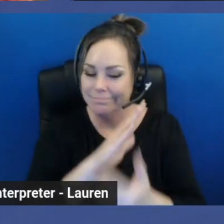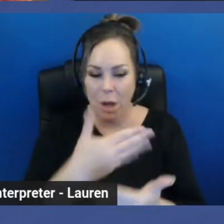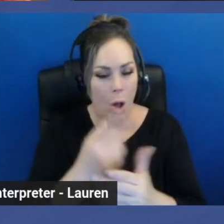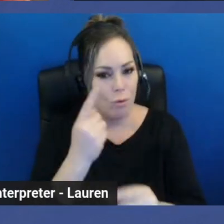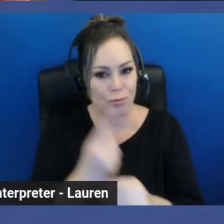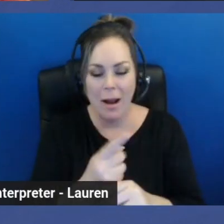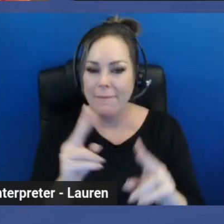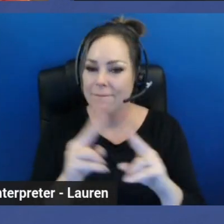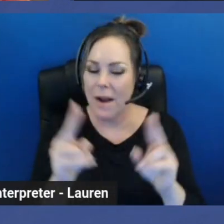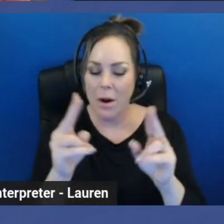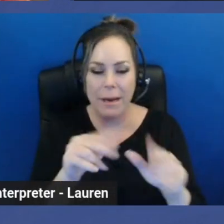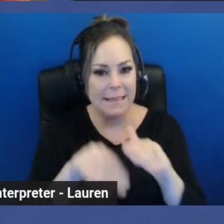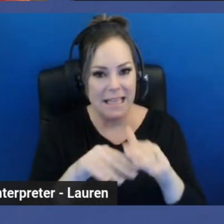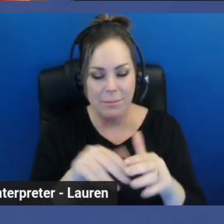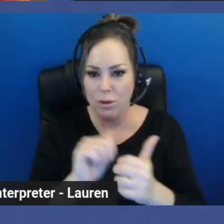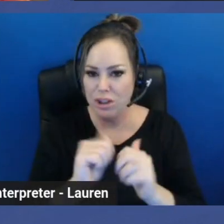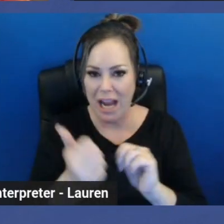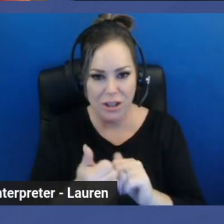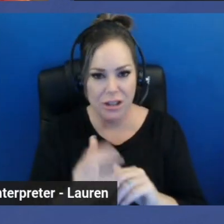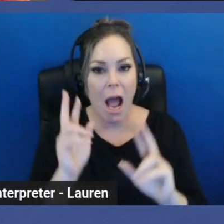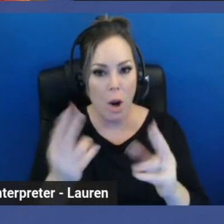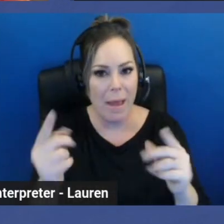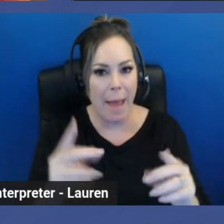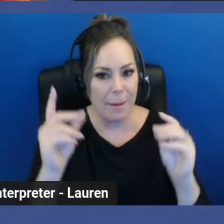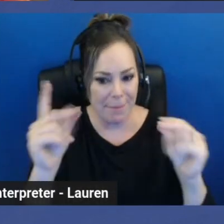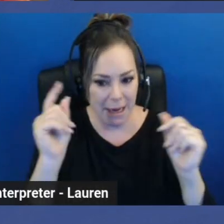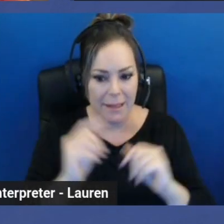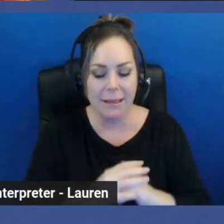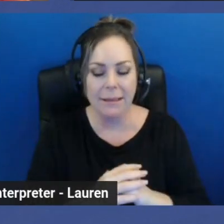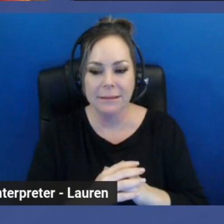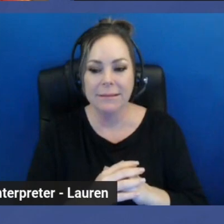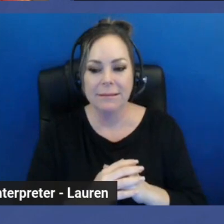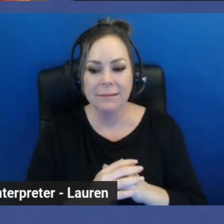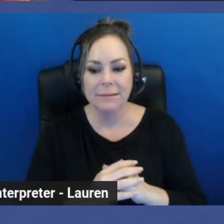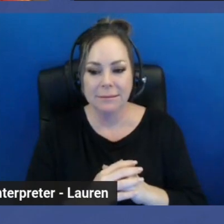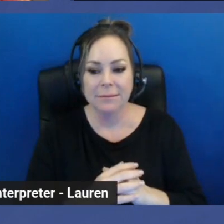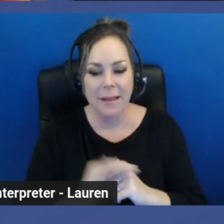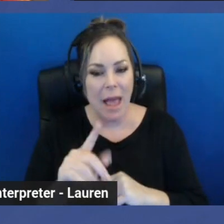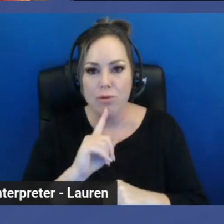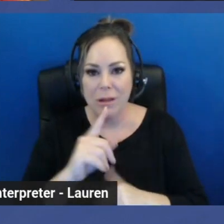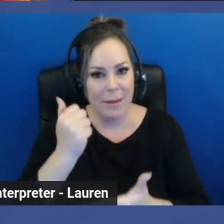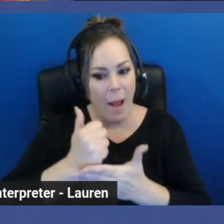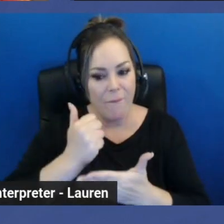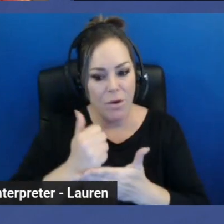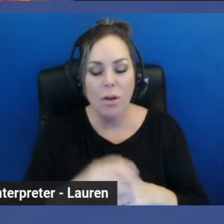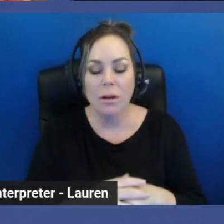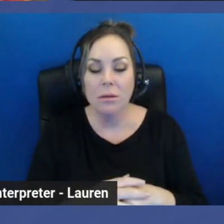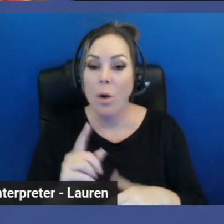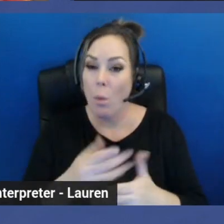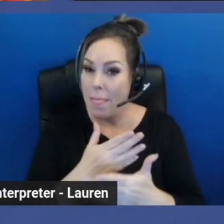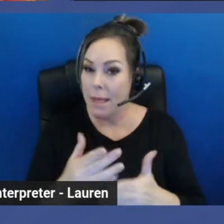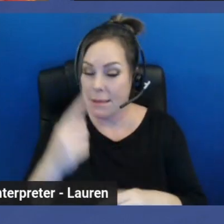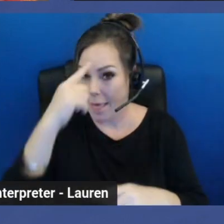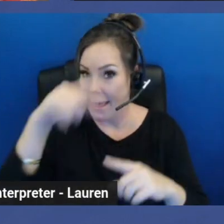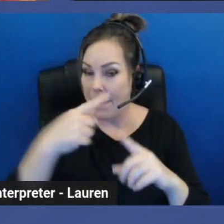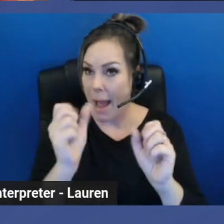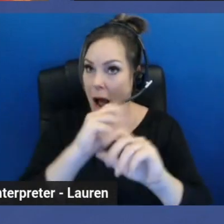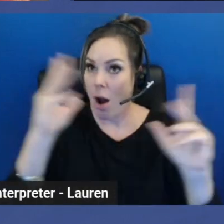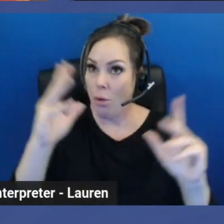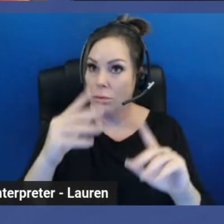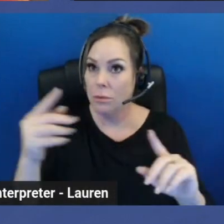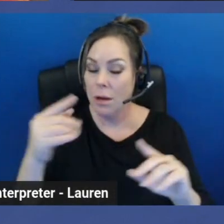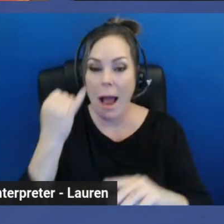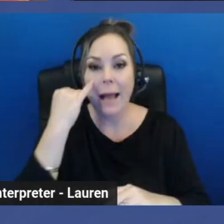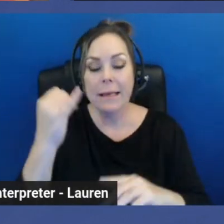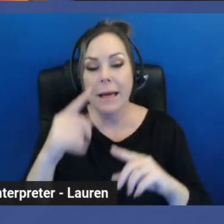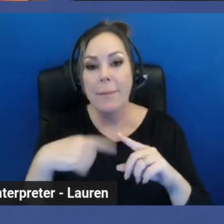super accessible changes. I hope they happen immediately, but they would all be really helpful. The things that I think about are going back to that